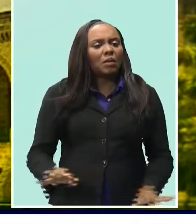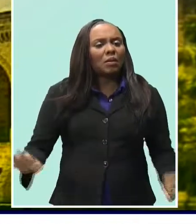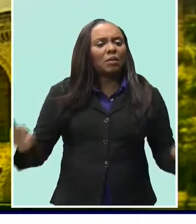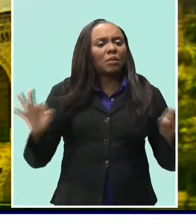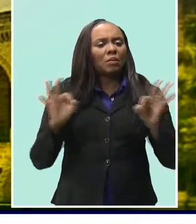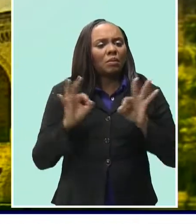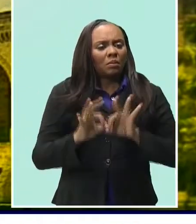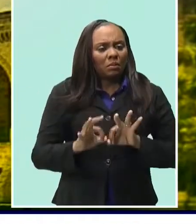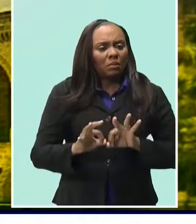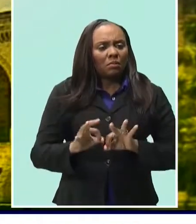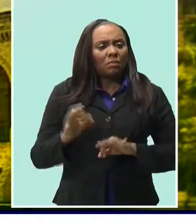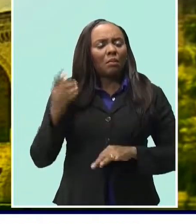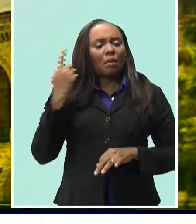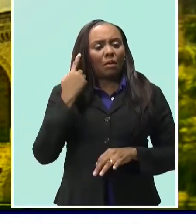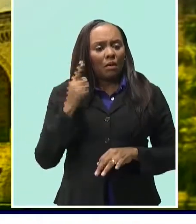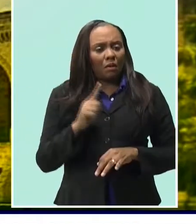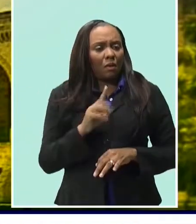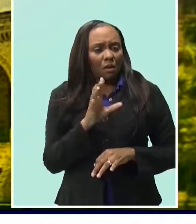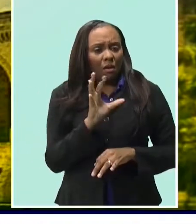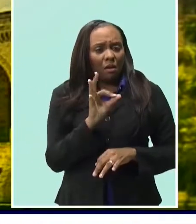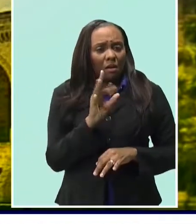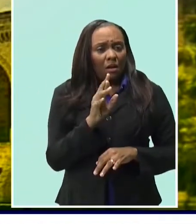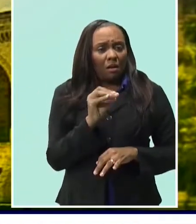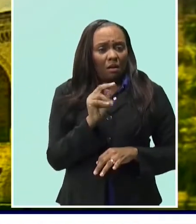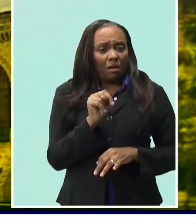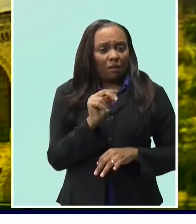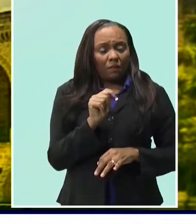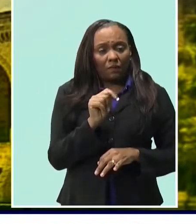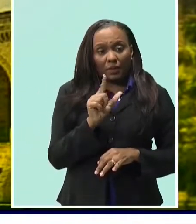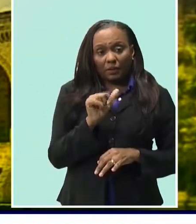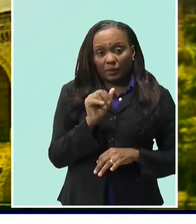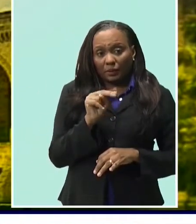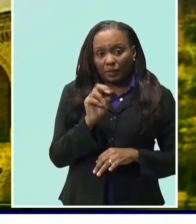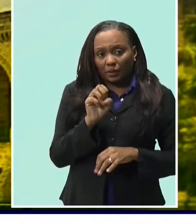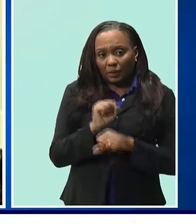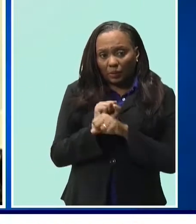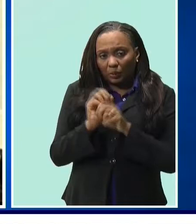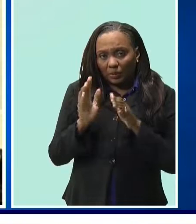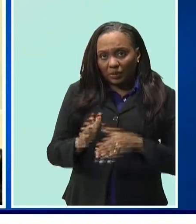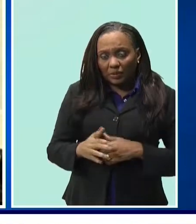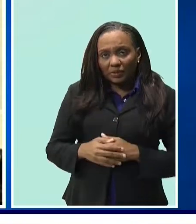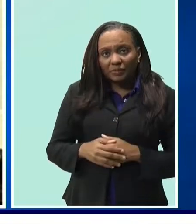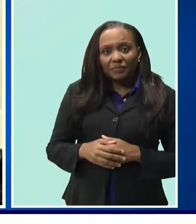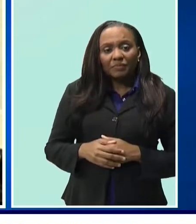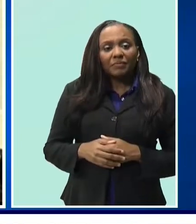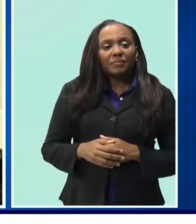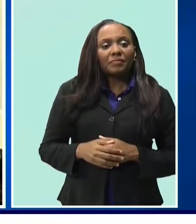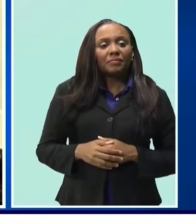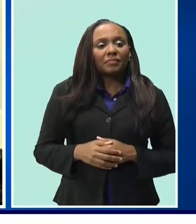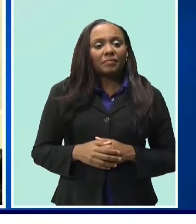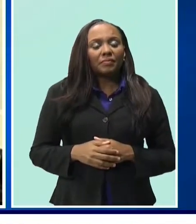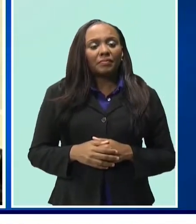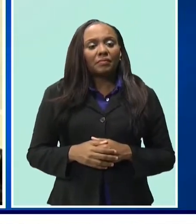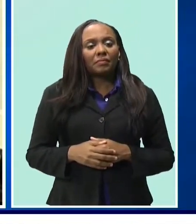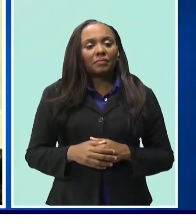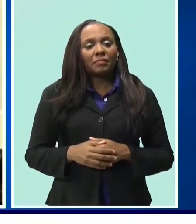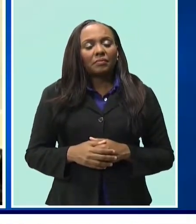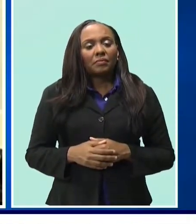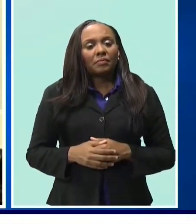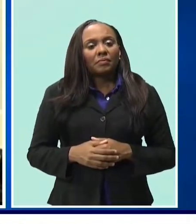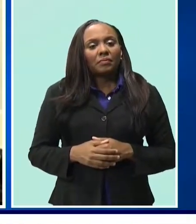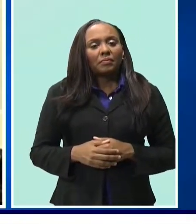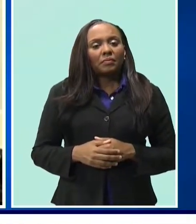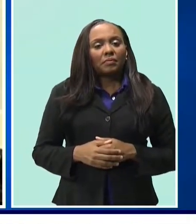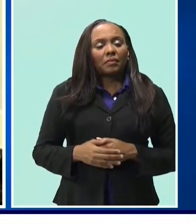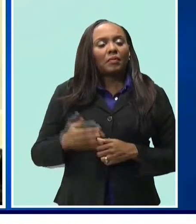fitting post-COVID gesture for frontline workers. The notion of hand clapping